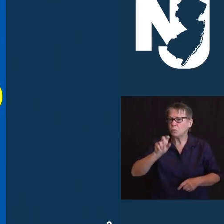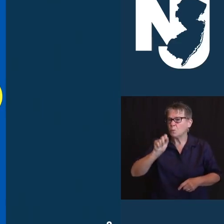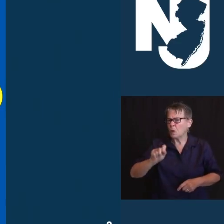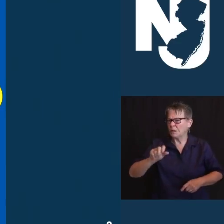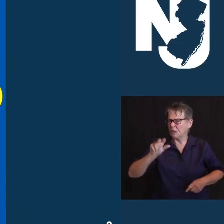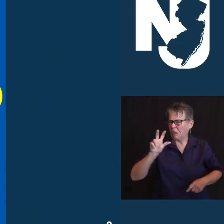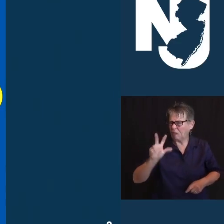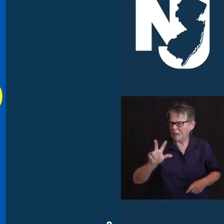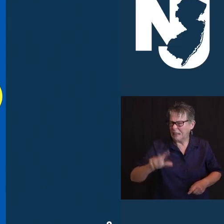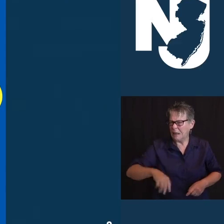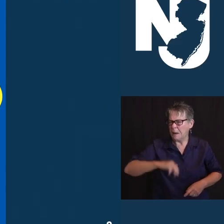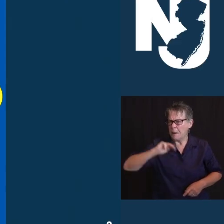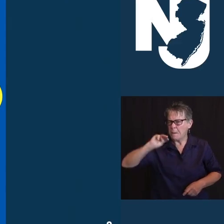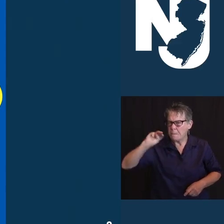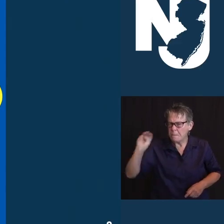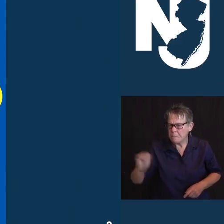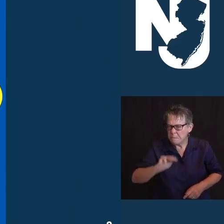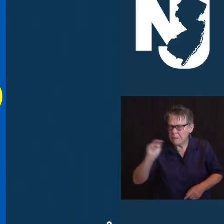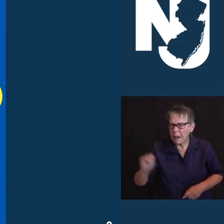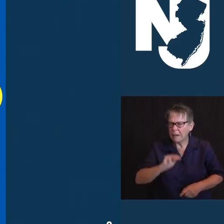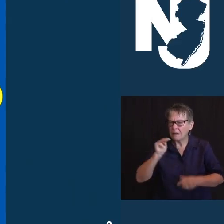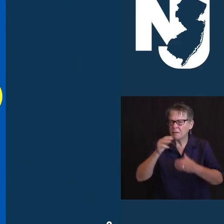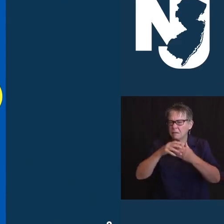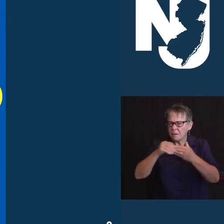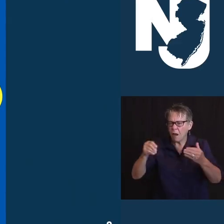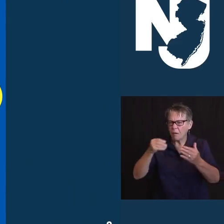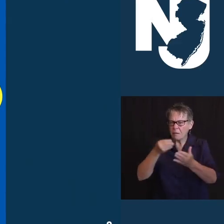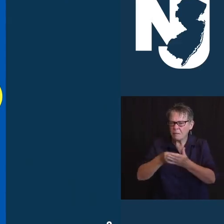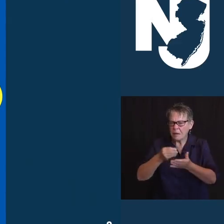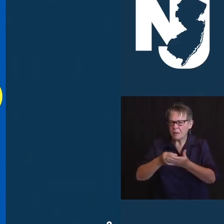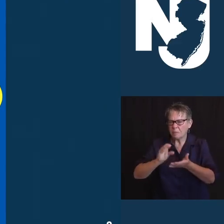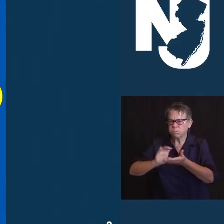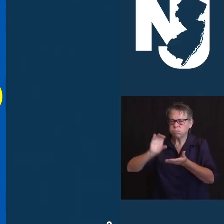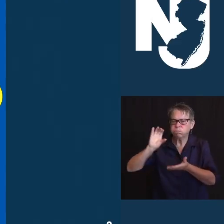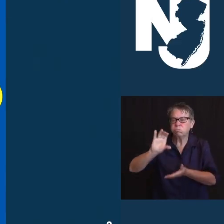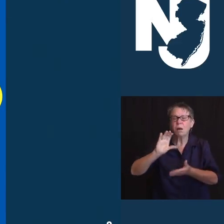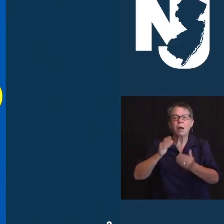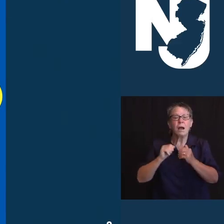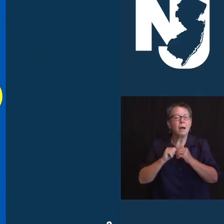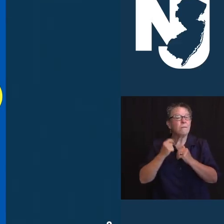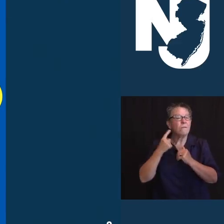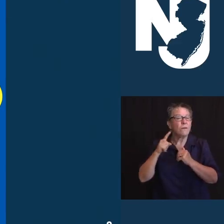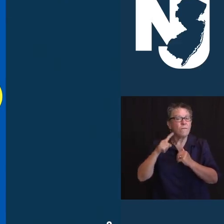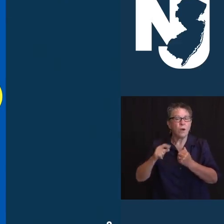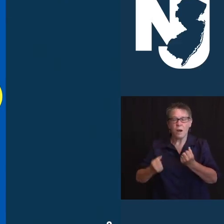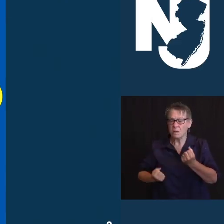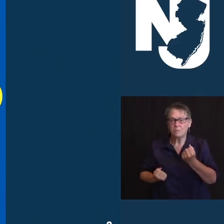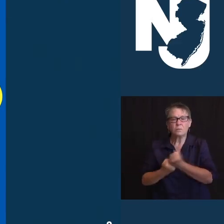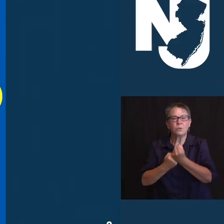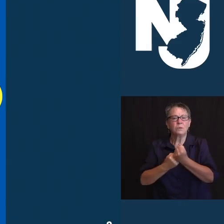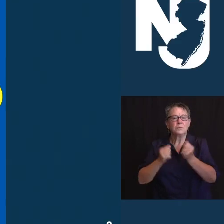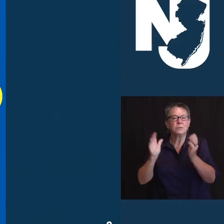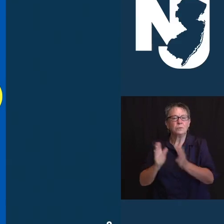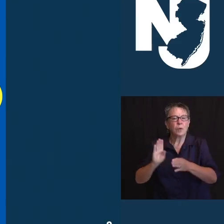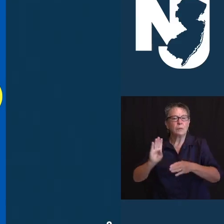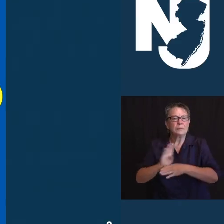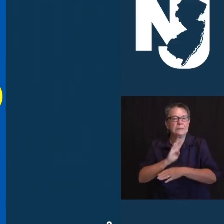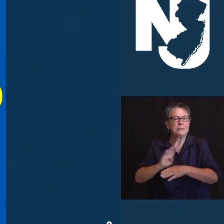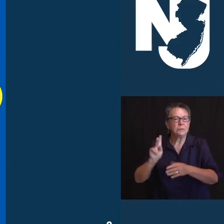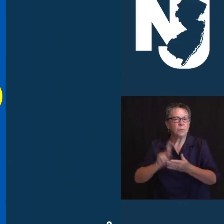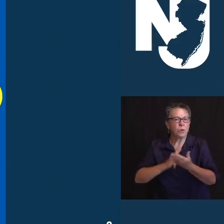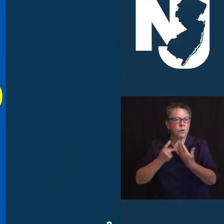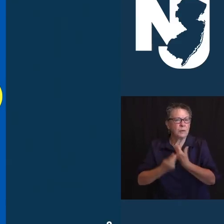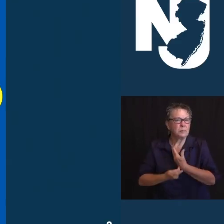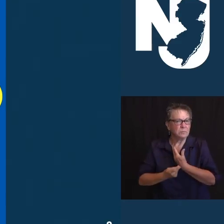Business Emergency Assistance Grant Program. As it turns out, $2.3 million is the amount